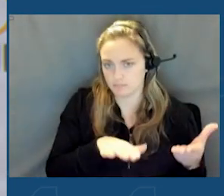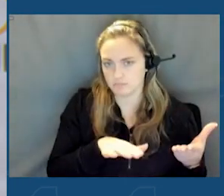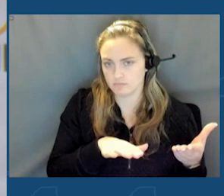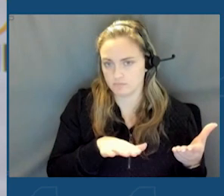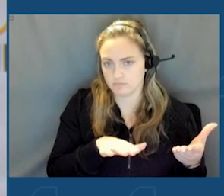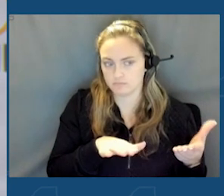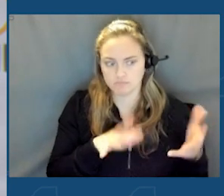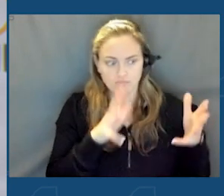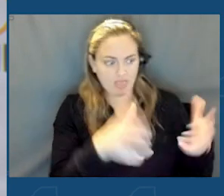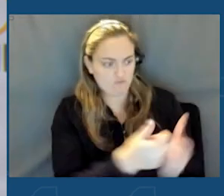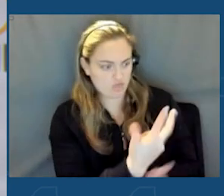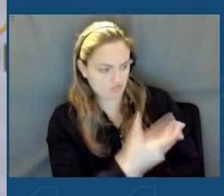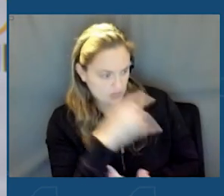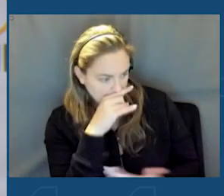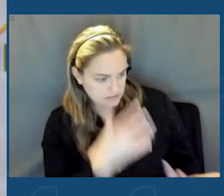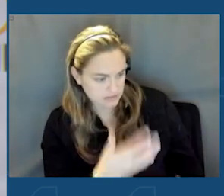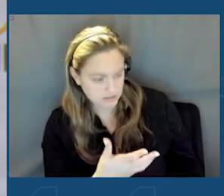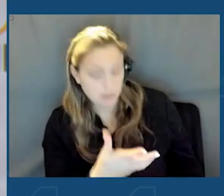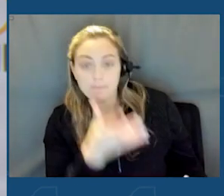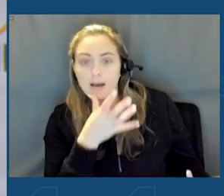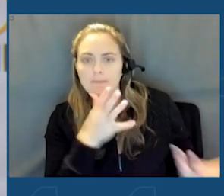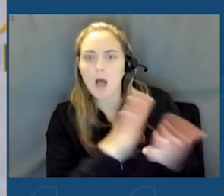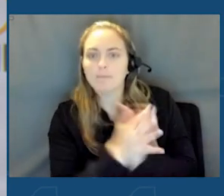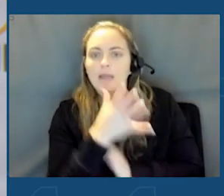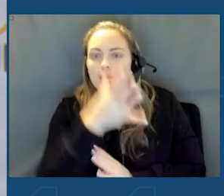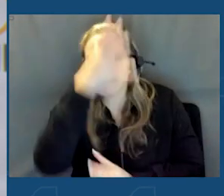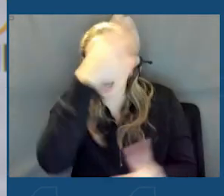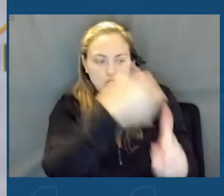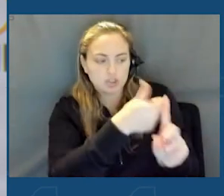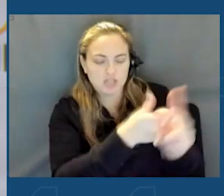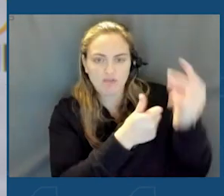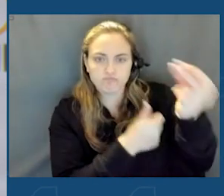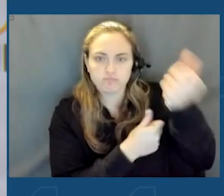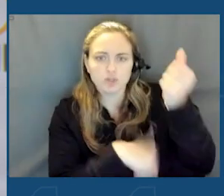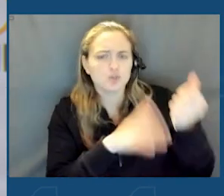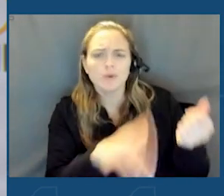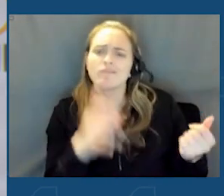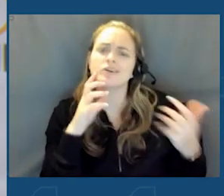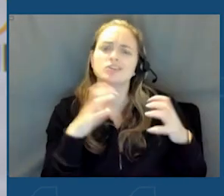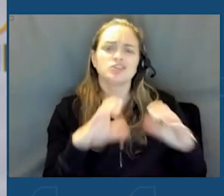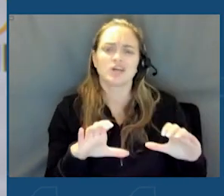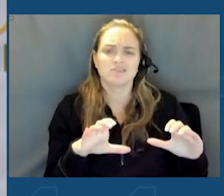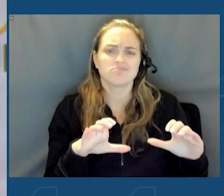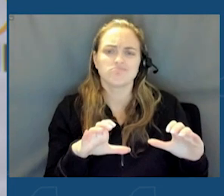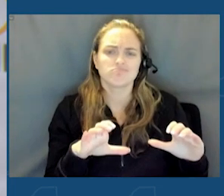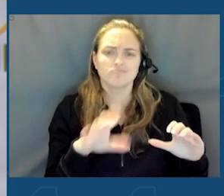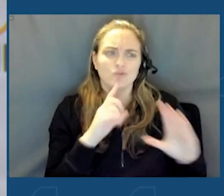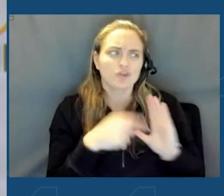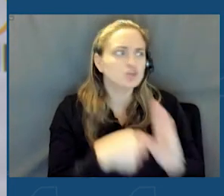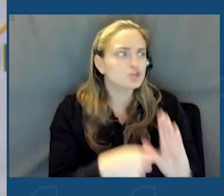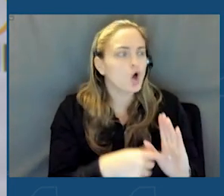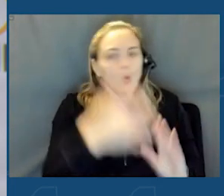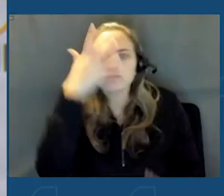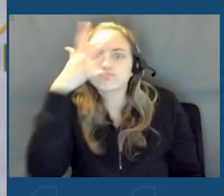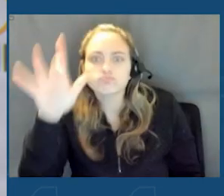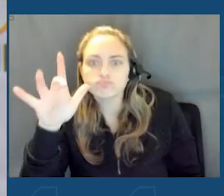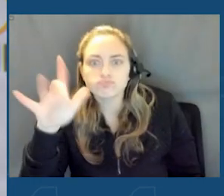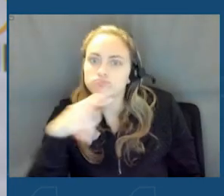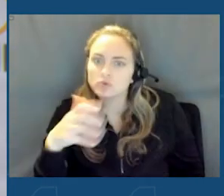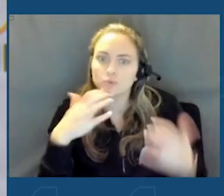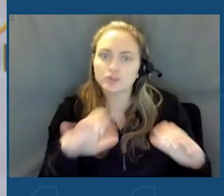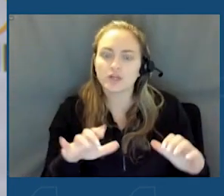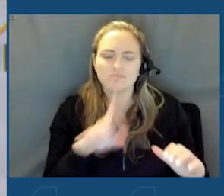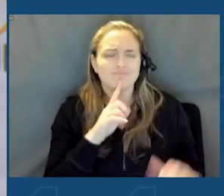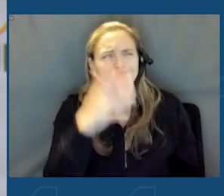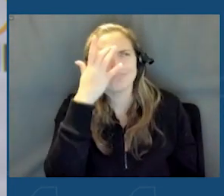kids. My mom had to become a parent right away. So she never had the chance to show how smart she was, and she was really smart, but she was